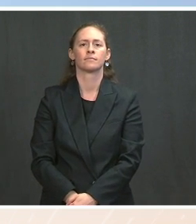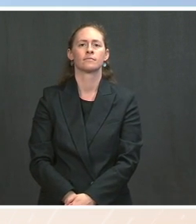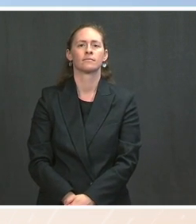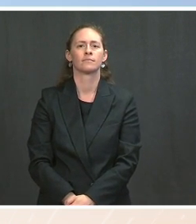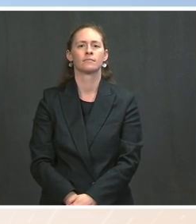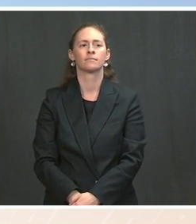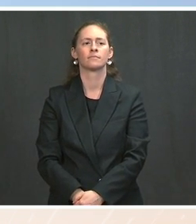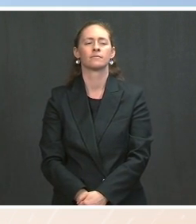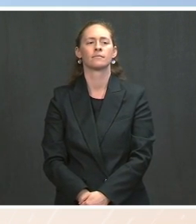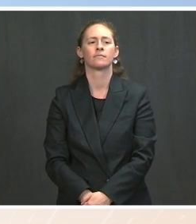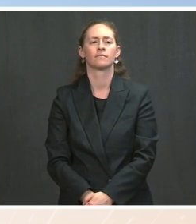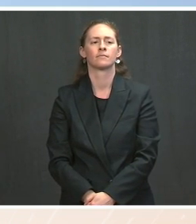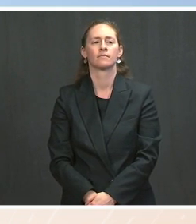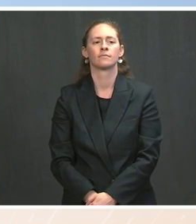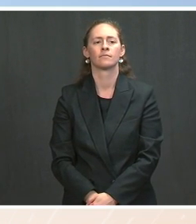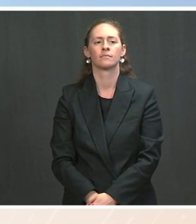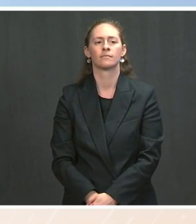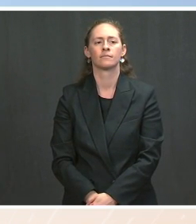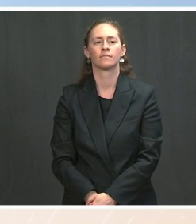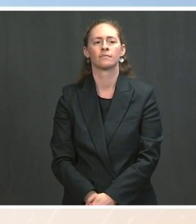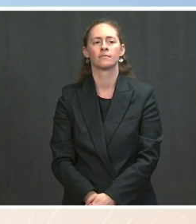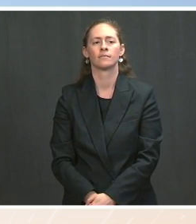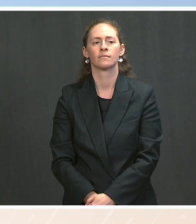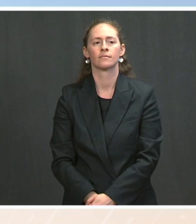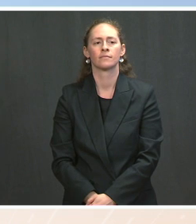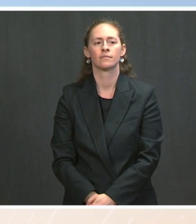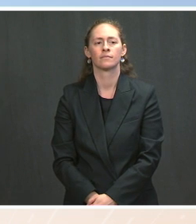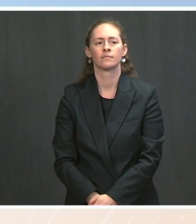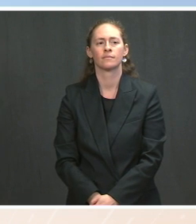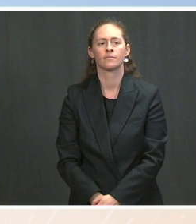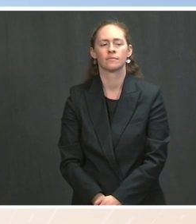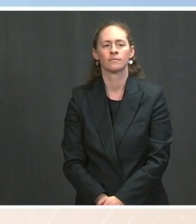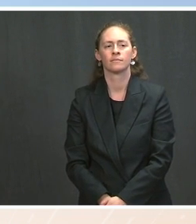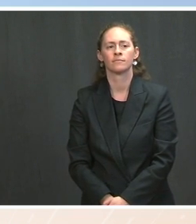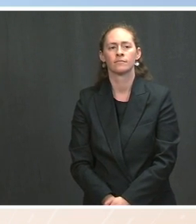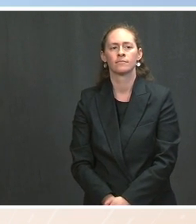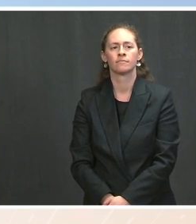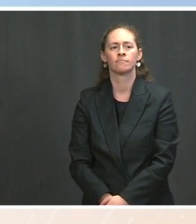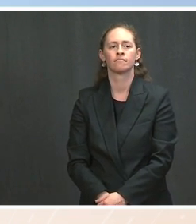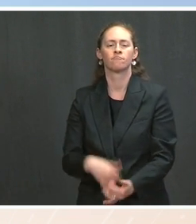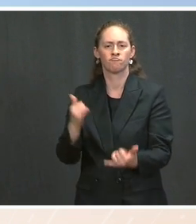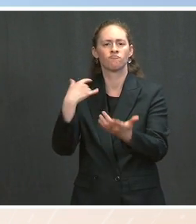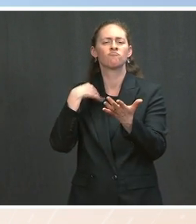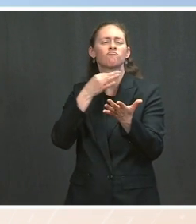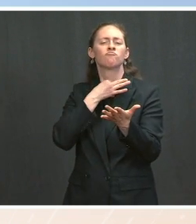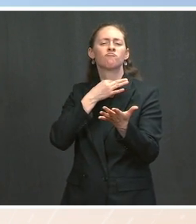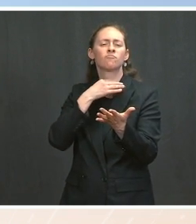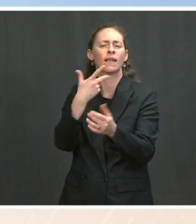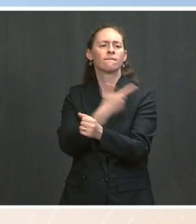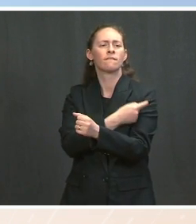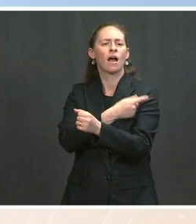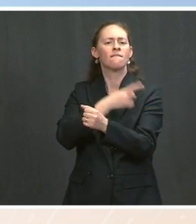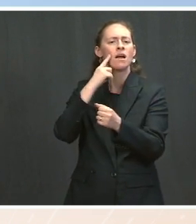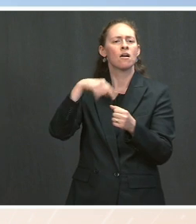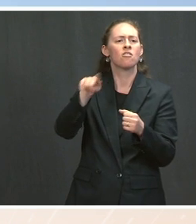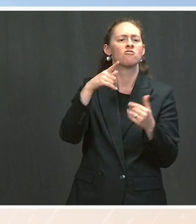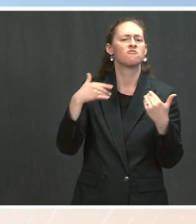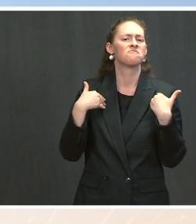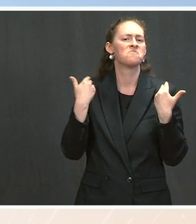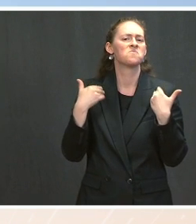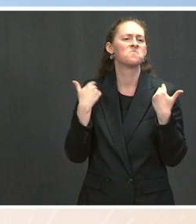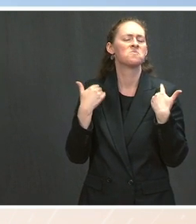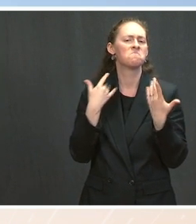vaccine, what type of, any type of surveillance outside of the two-year plan that's been described by Pfizer has the administration